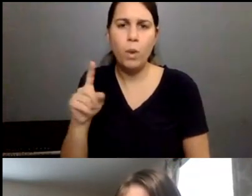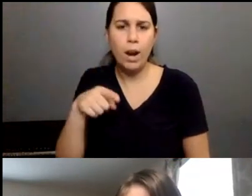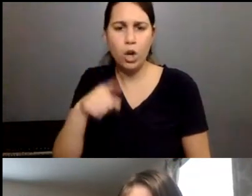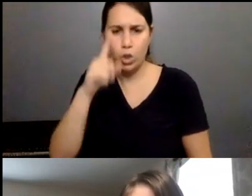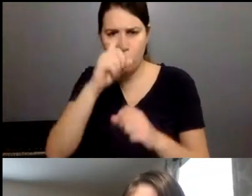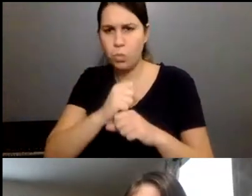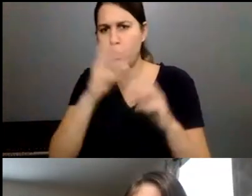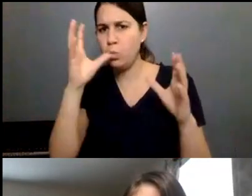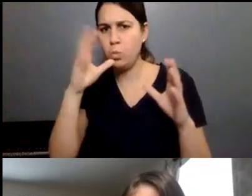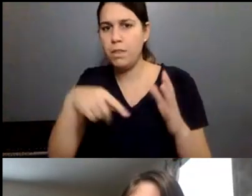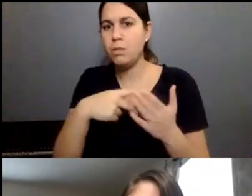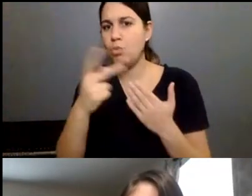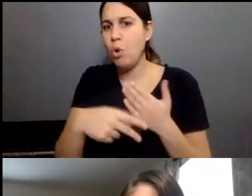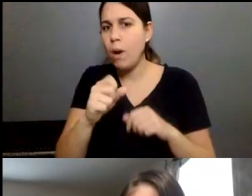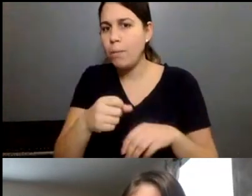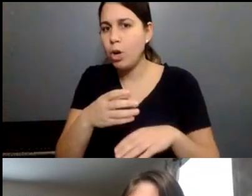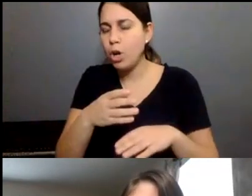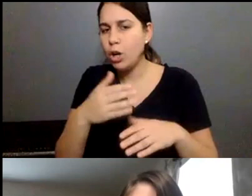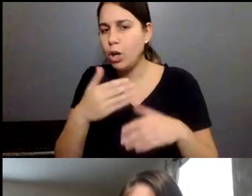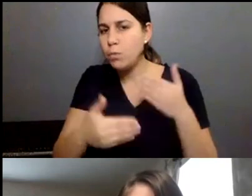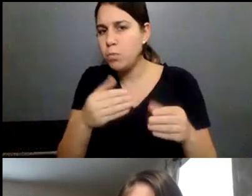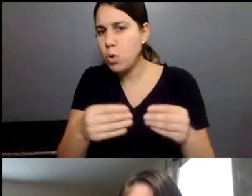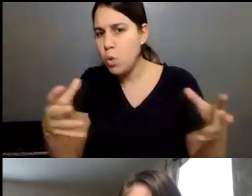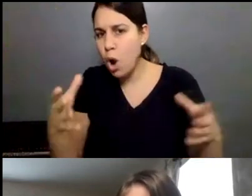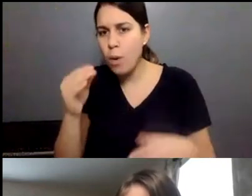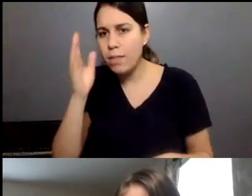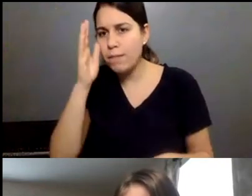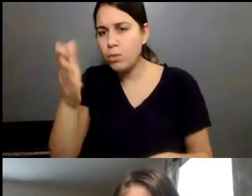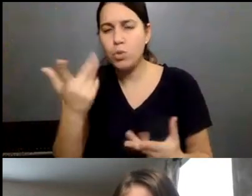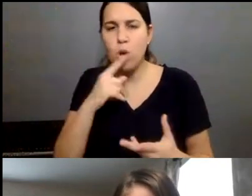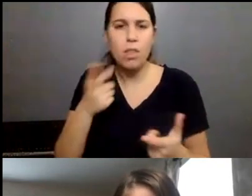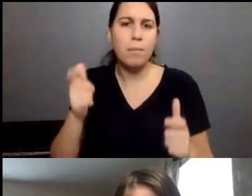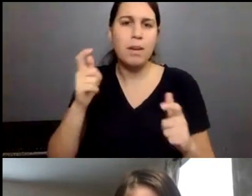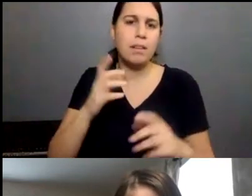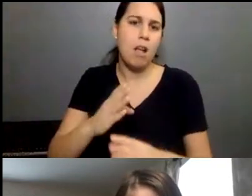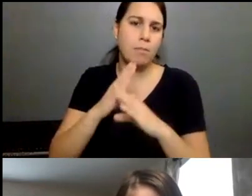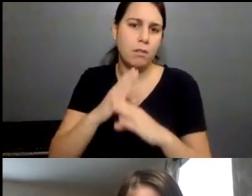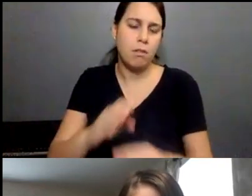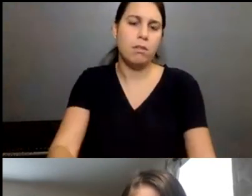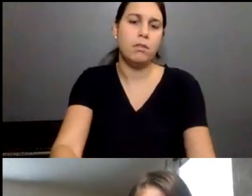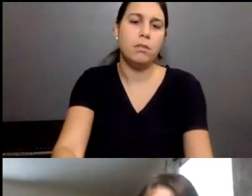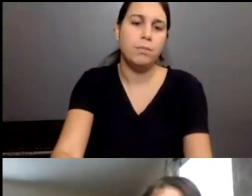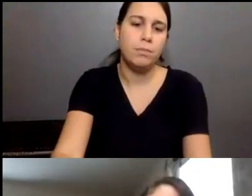program growing and going in the future? And what are the main obstacles that you're facing?